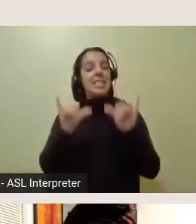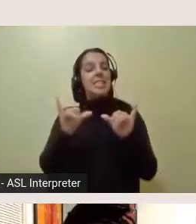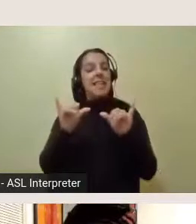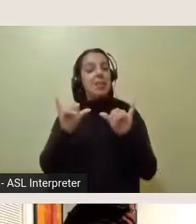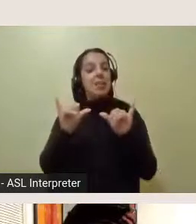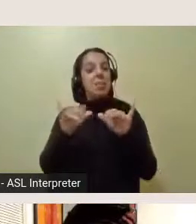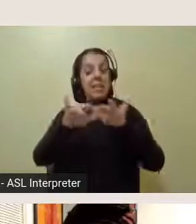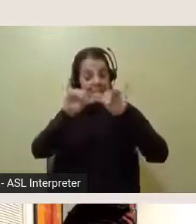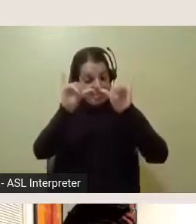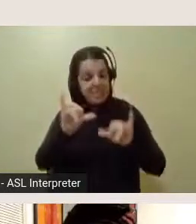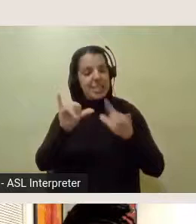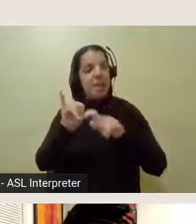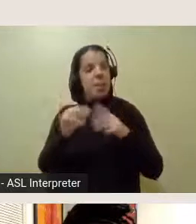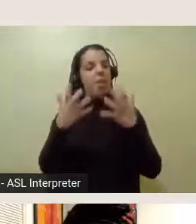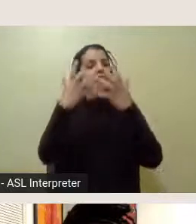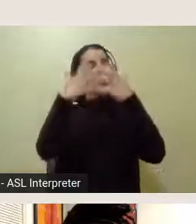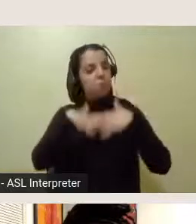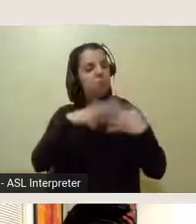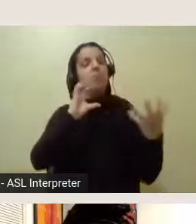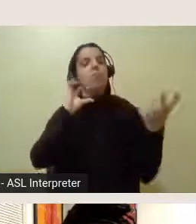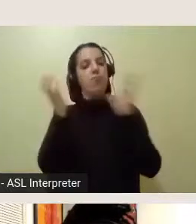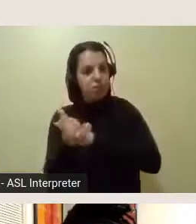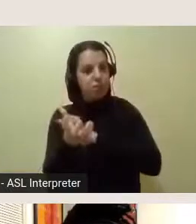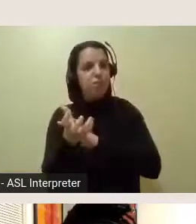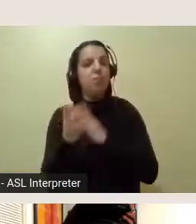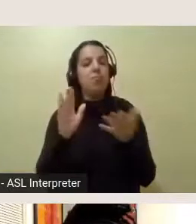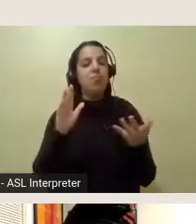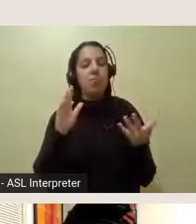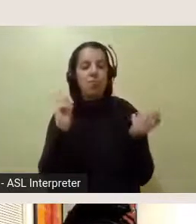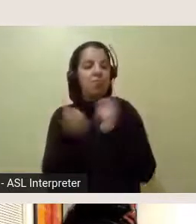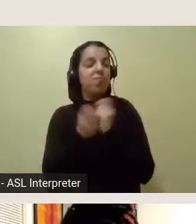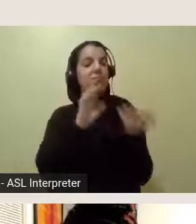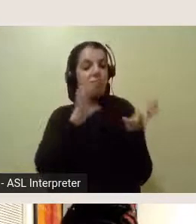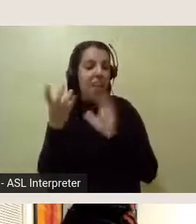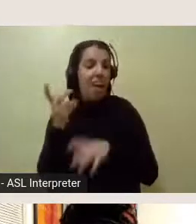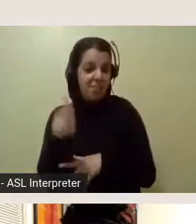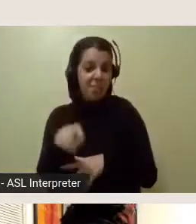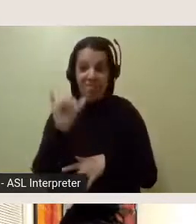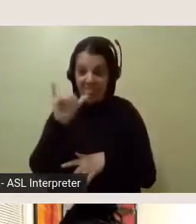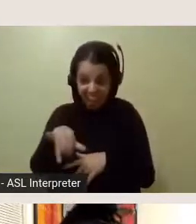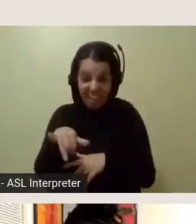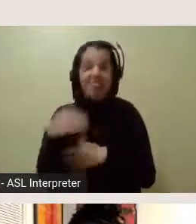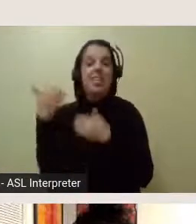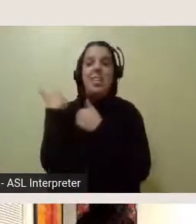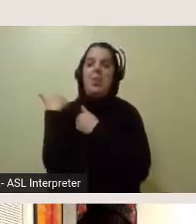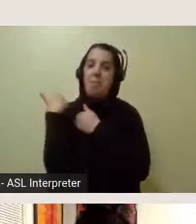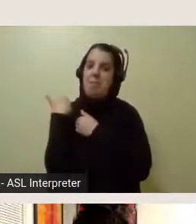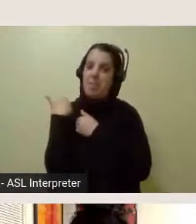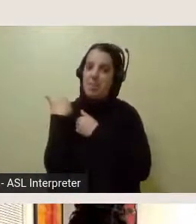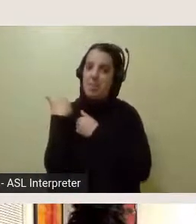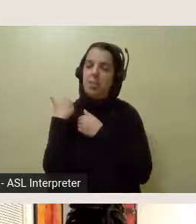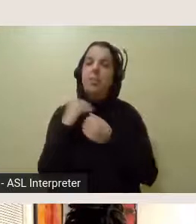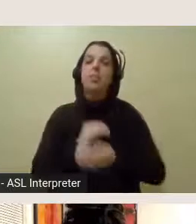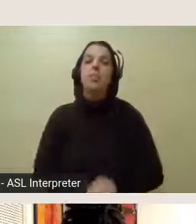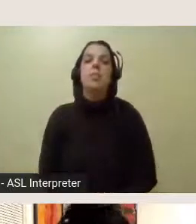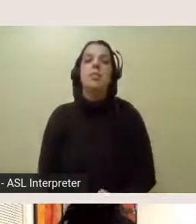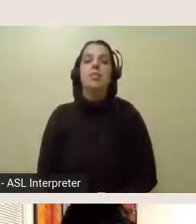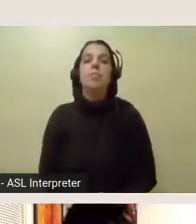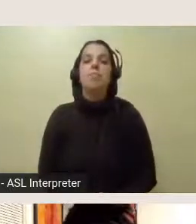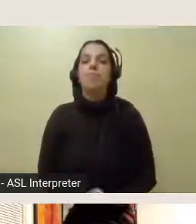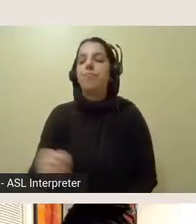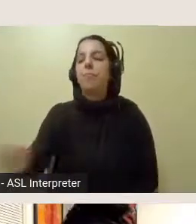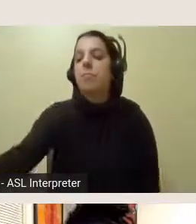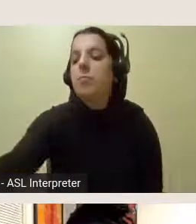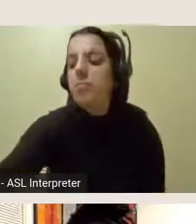and over and over again. To me, that's what an accountability would look like. Thanks. I have to agree. I